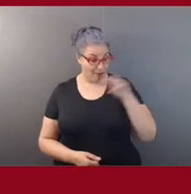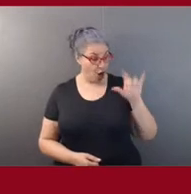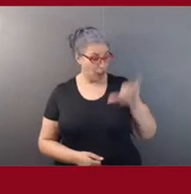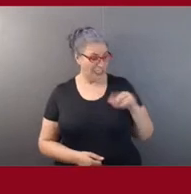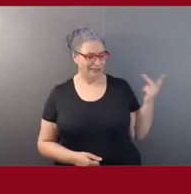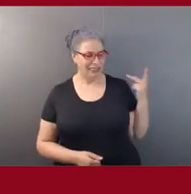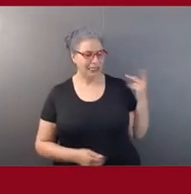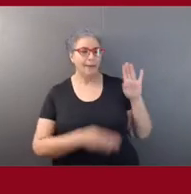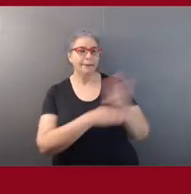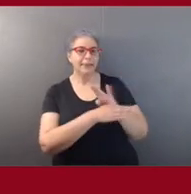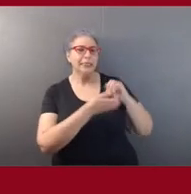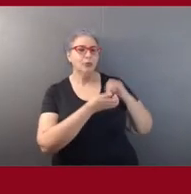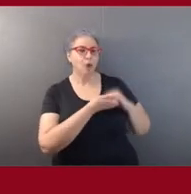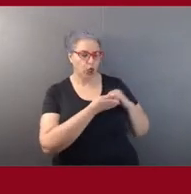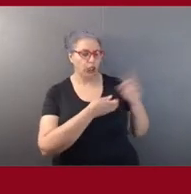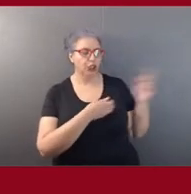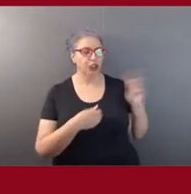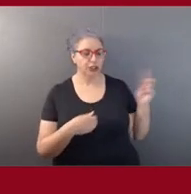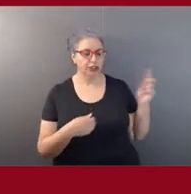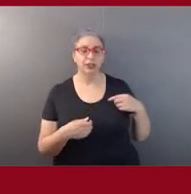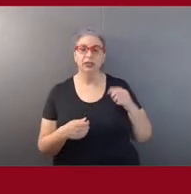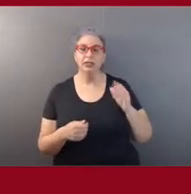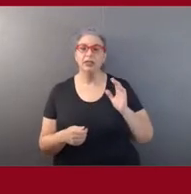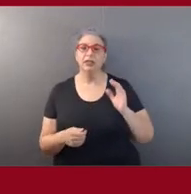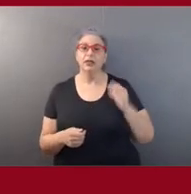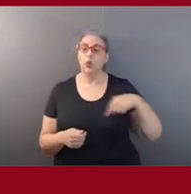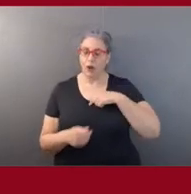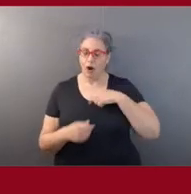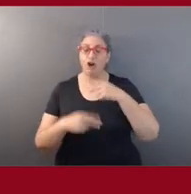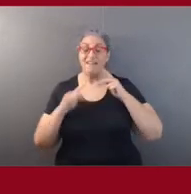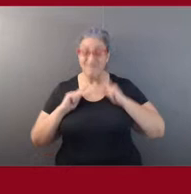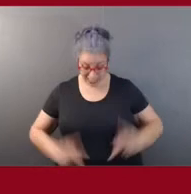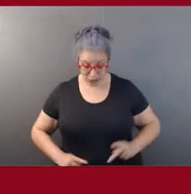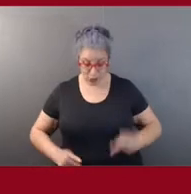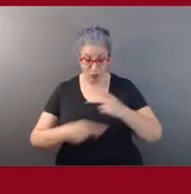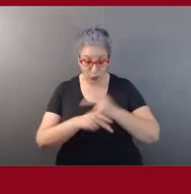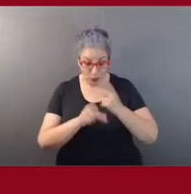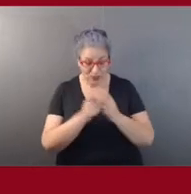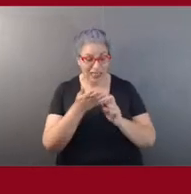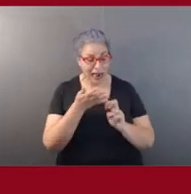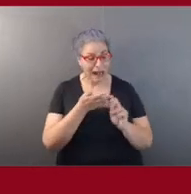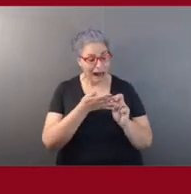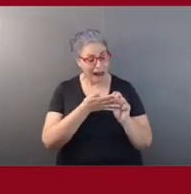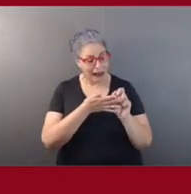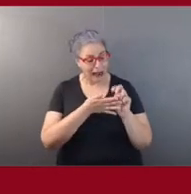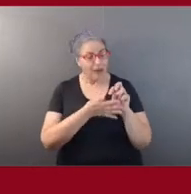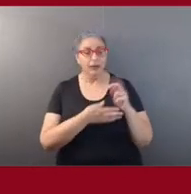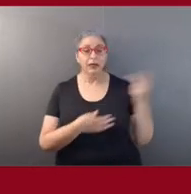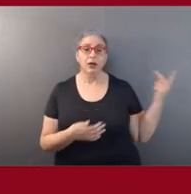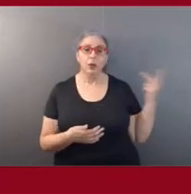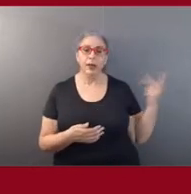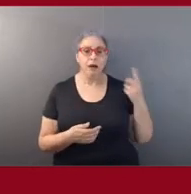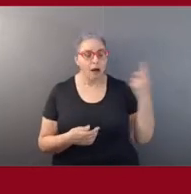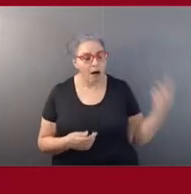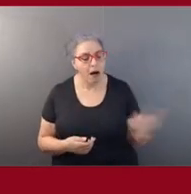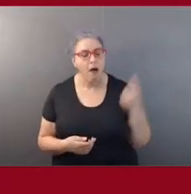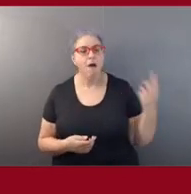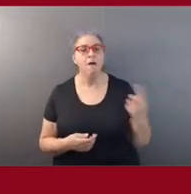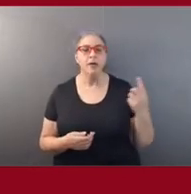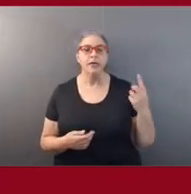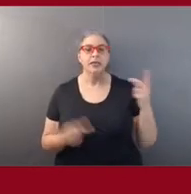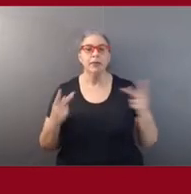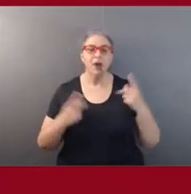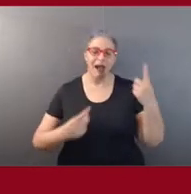I, you know, being physical producers and coming up that road, we're constantly being asked